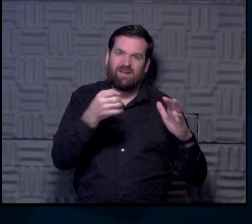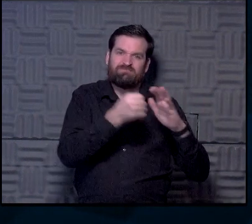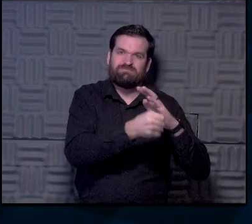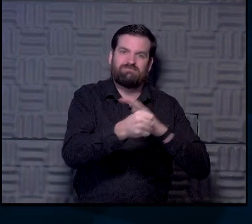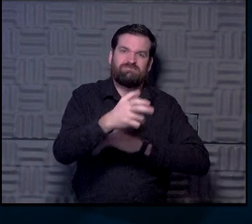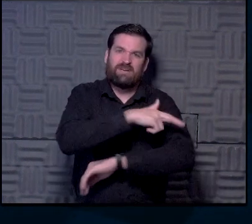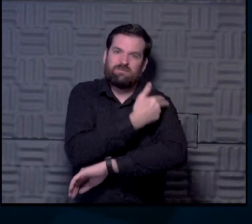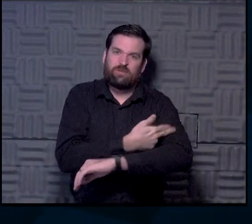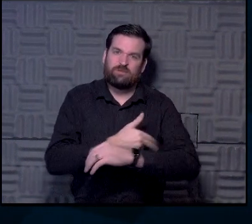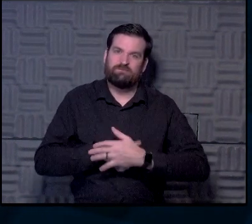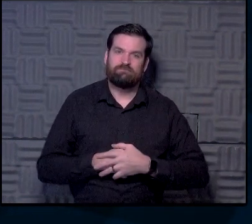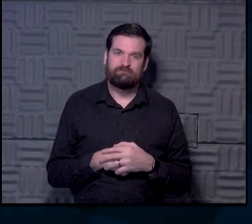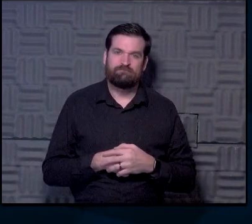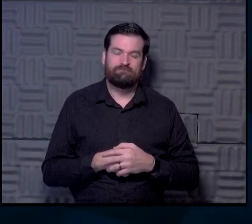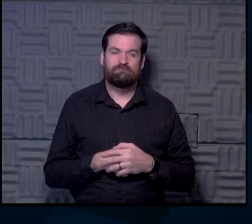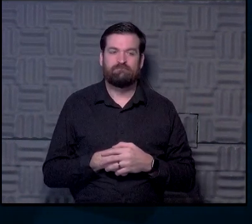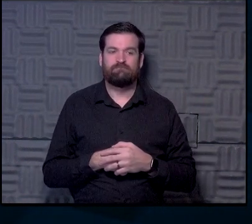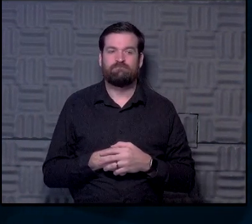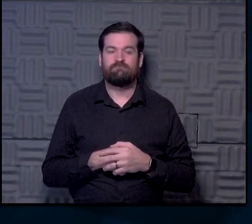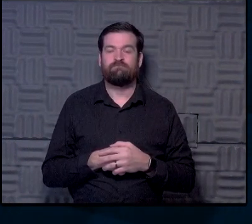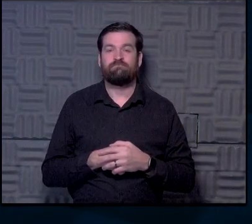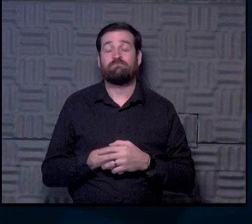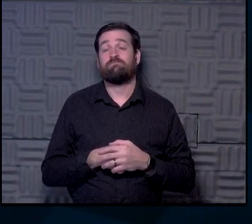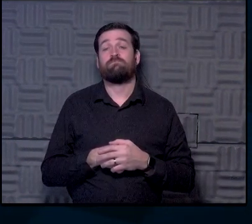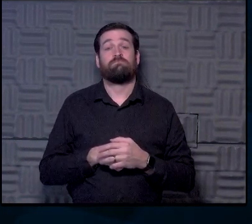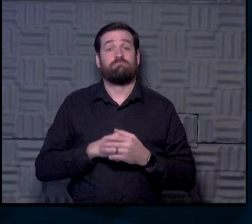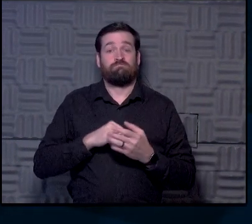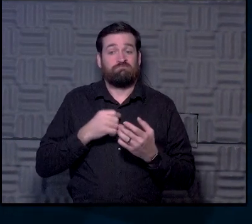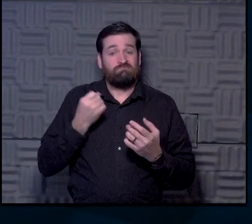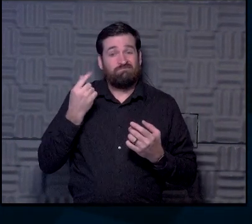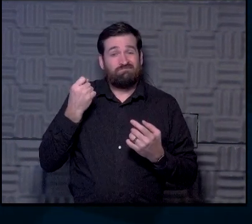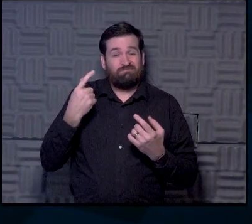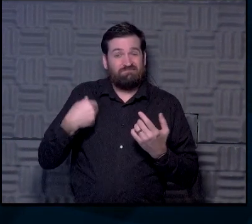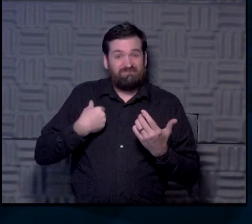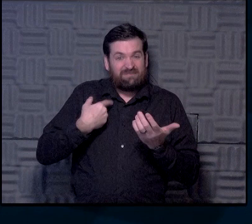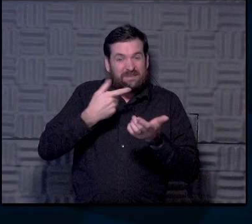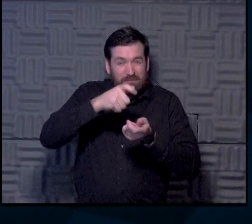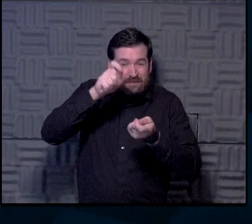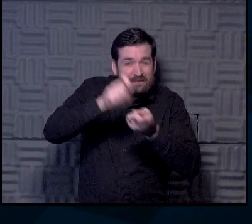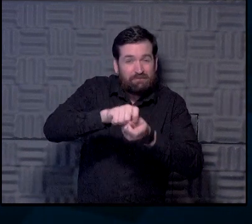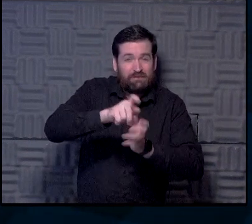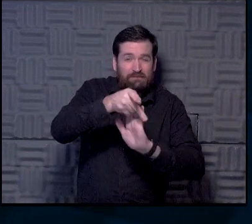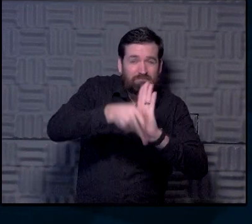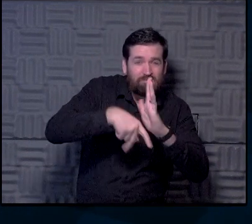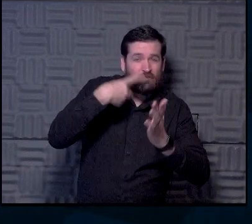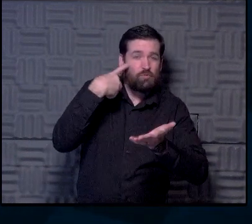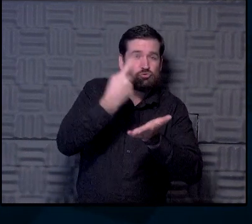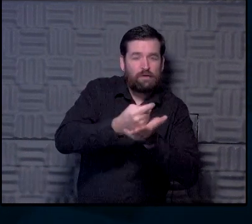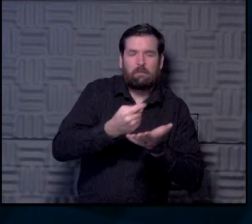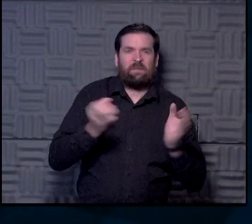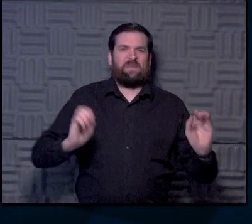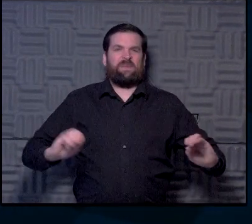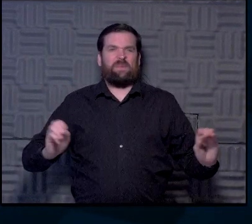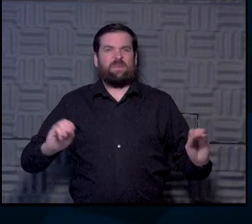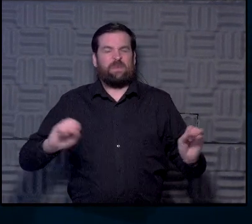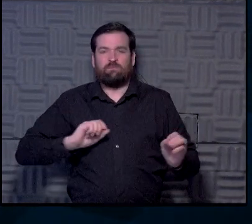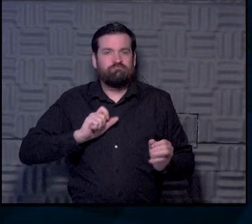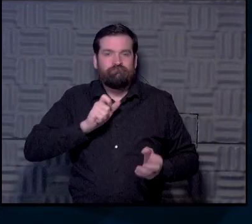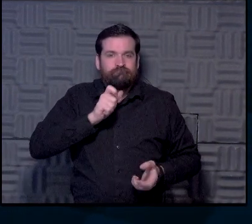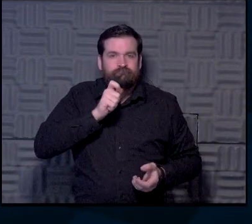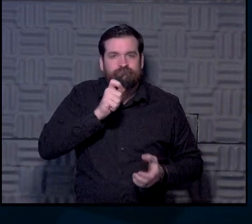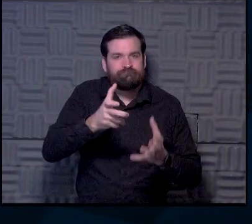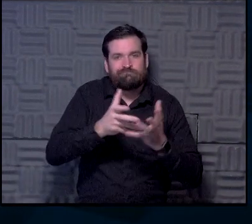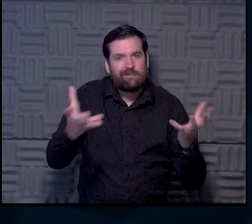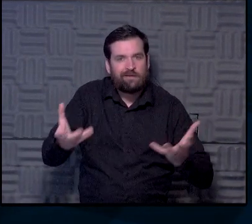primarily, and deaths early on in the process when we didn't have treatment protocols that we have today, when we had less of an understanding about